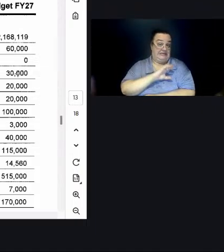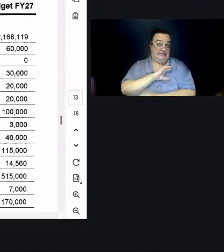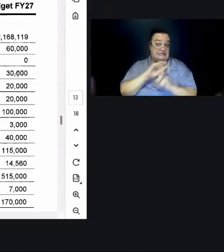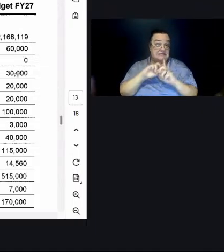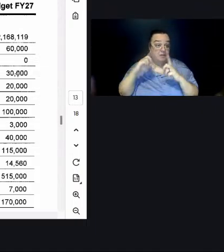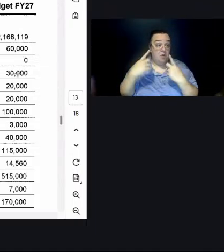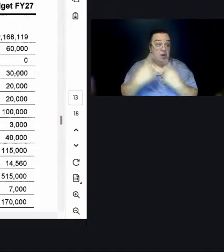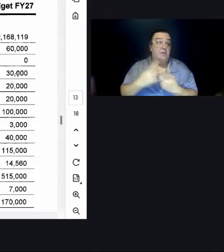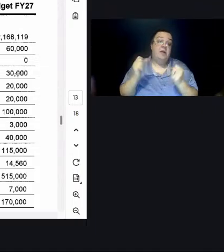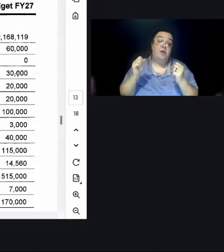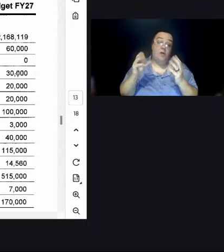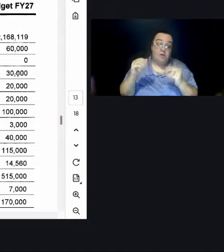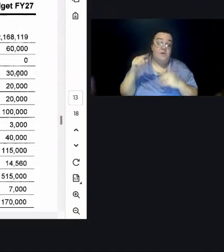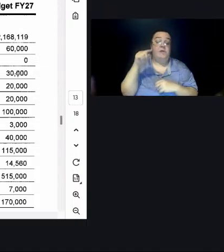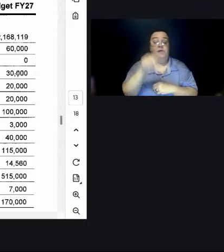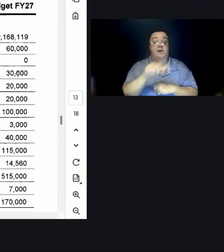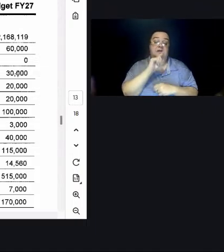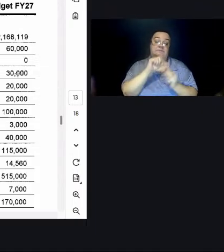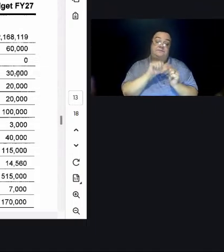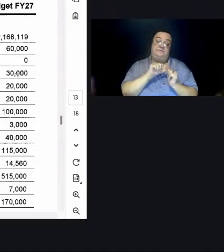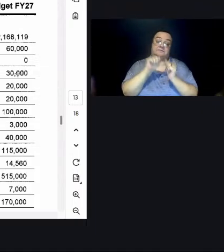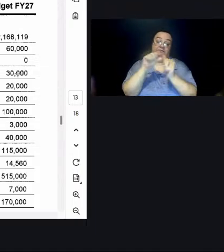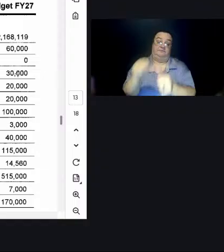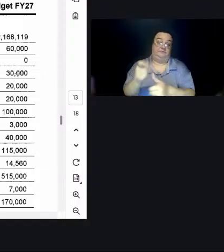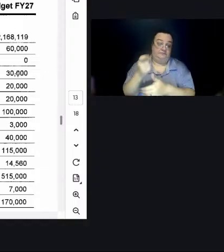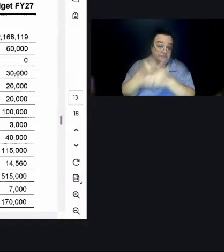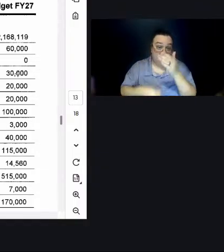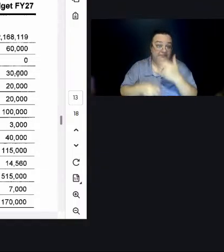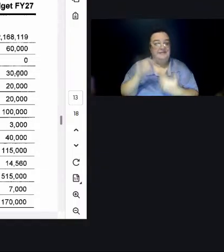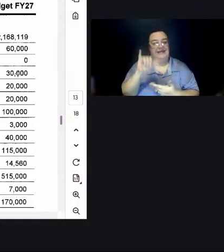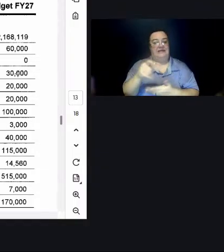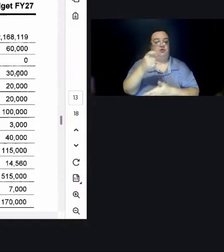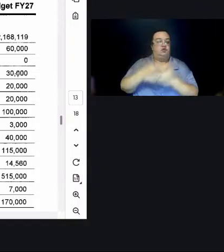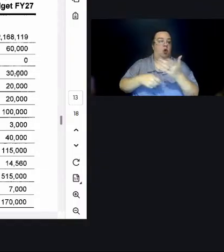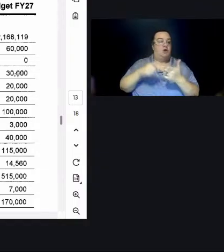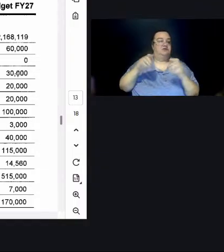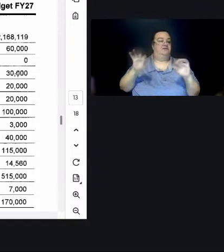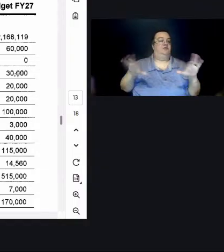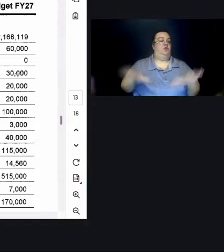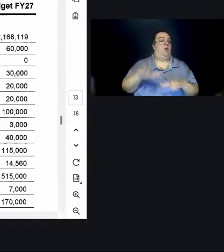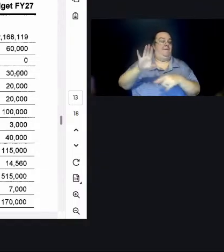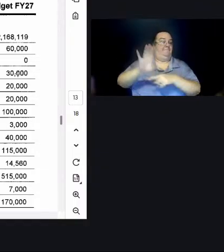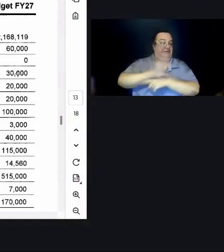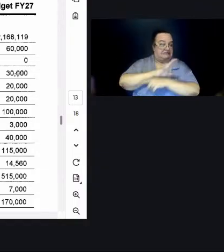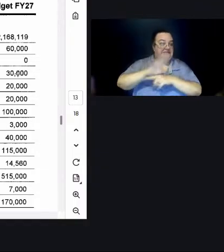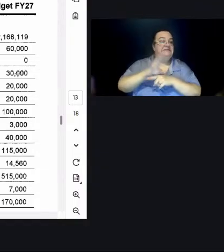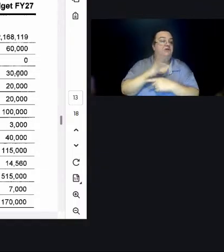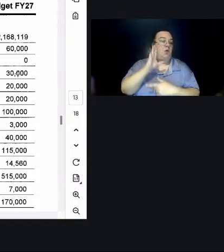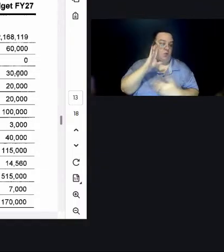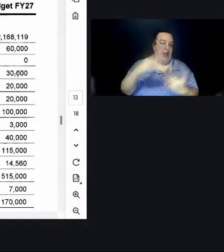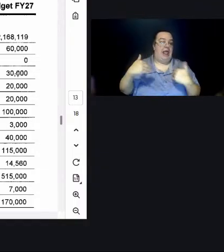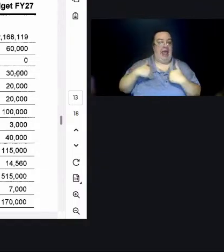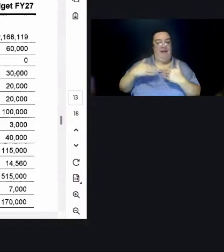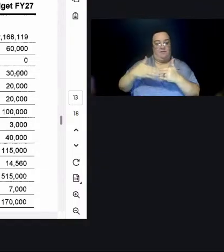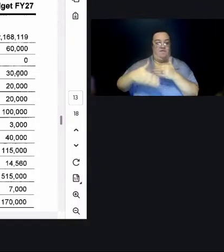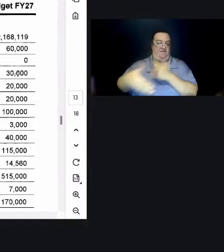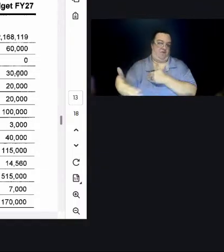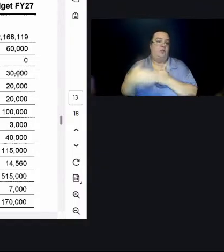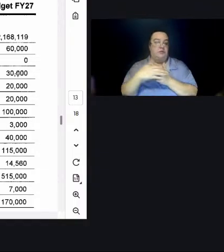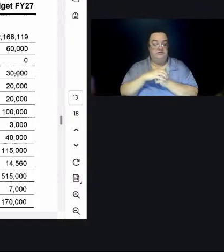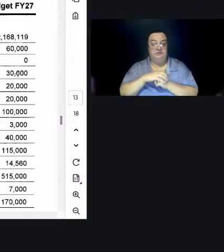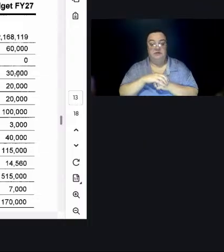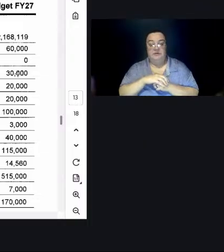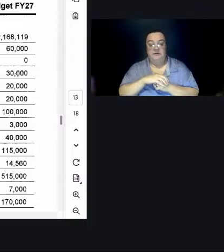this is a continual cost and cost of doing business that we're going to have moving forward. Thank